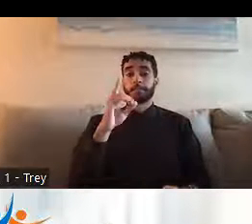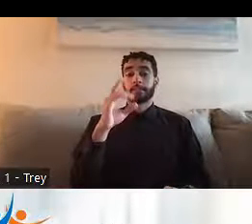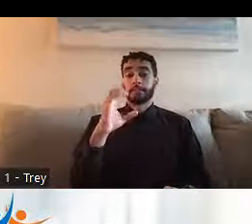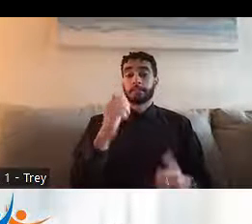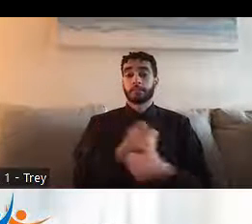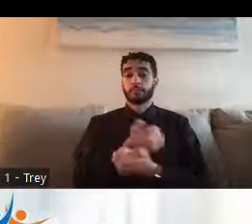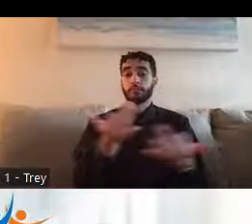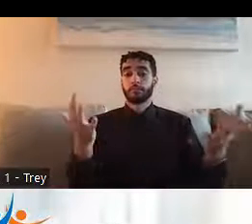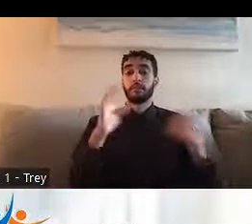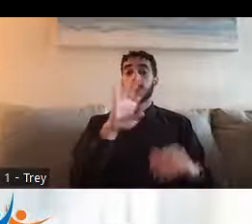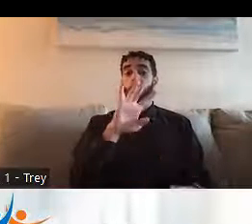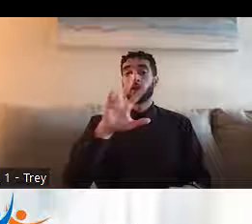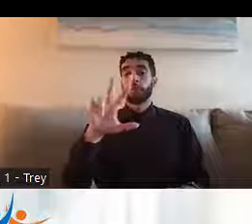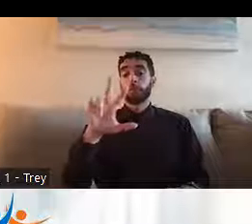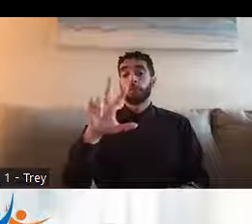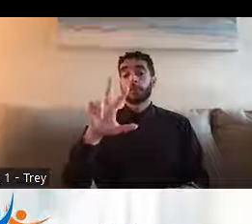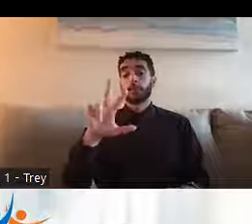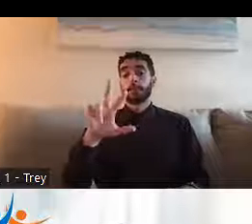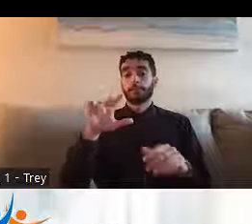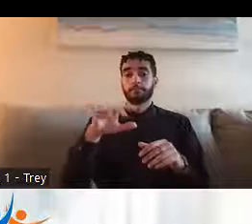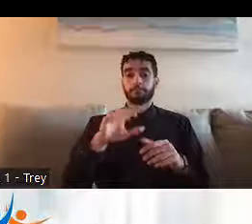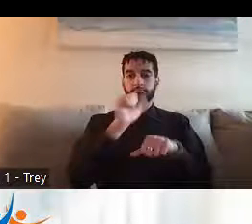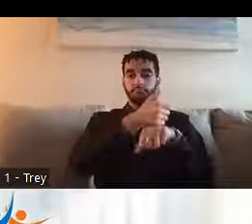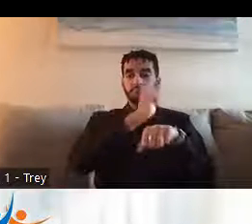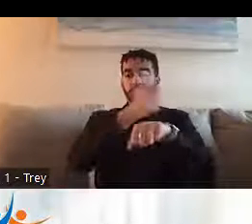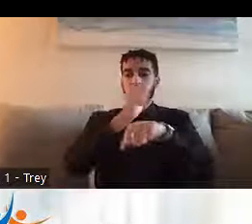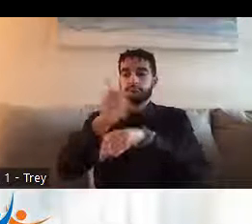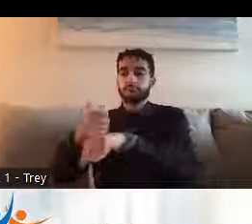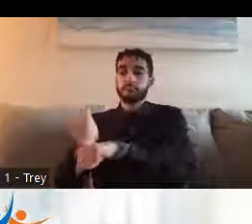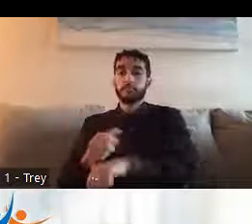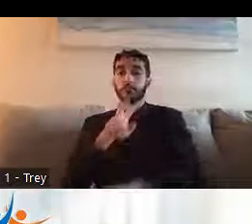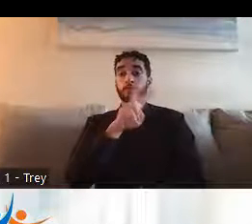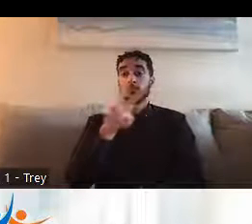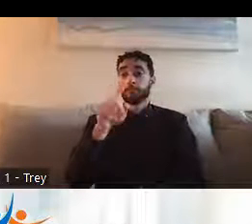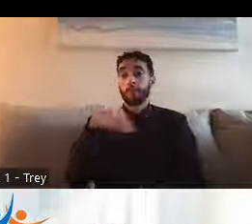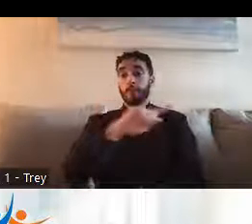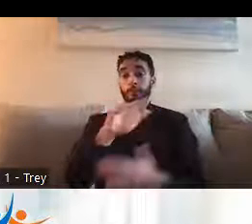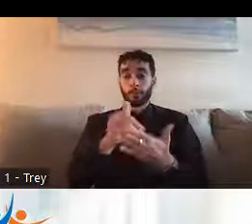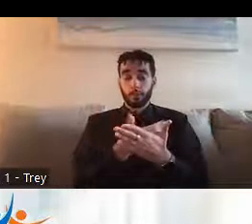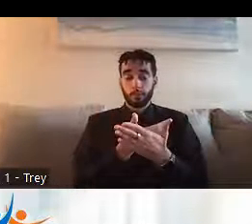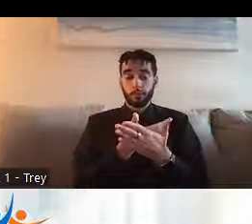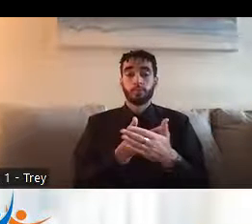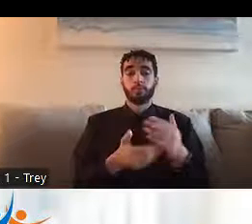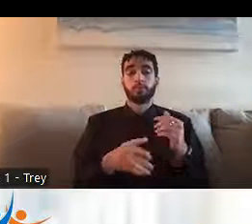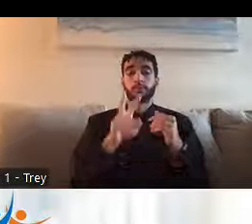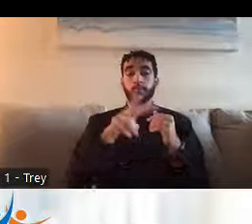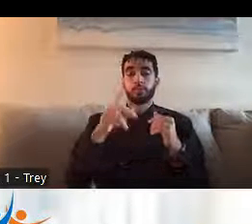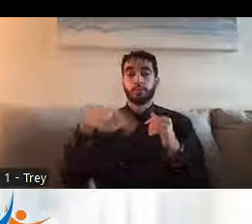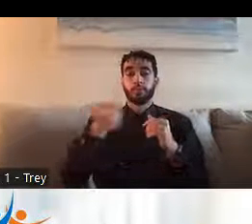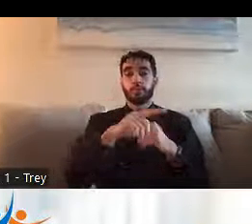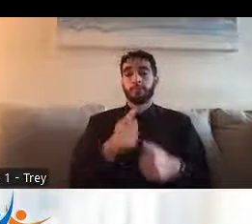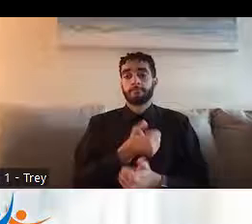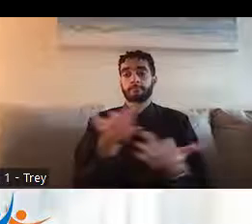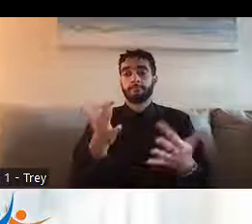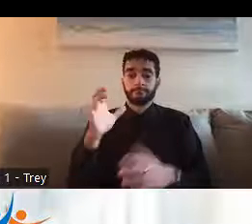about 43 awards nationwide, and 22 of them were new awards and 21 of them were refunded awards.